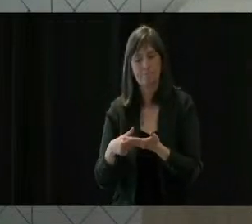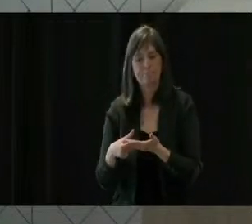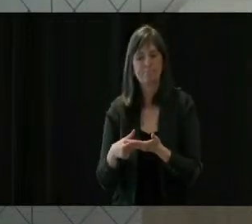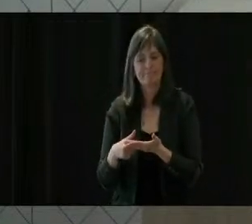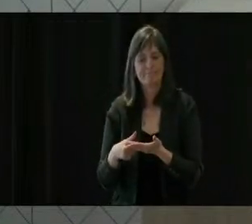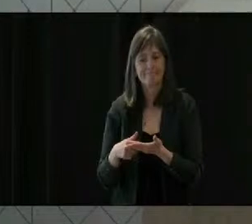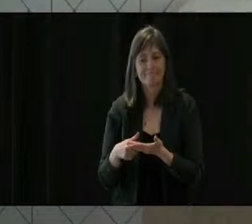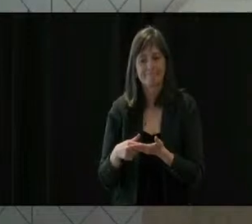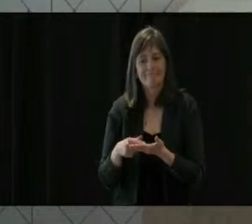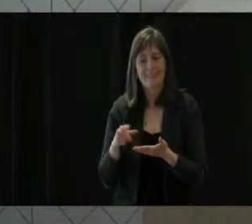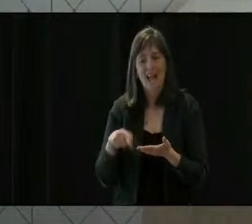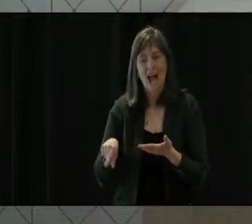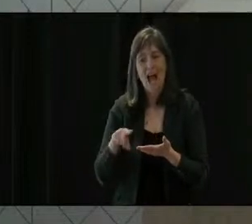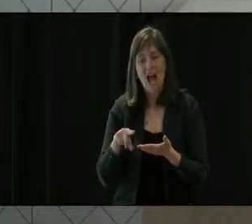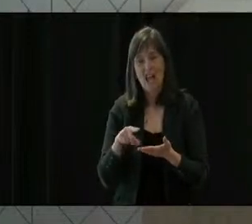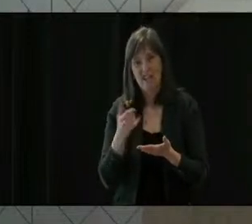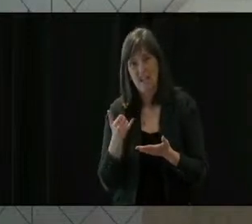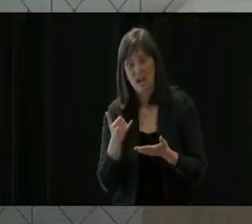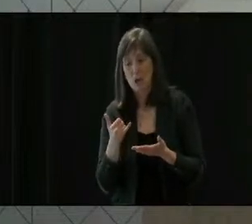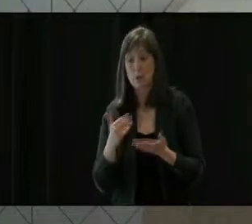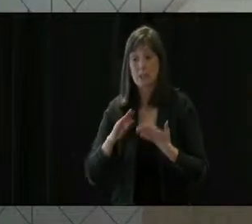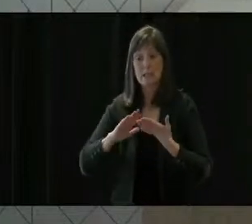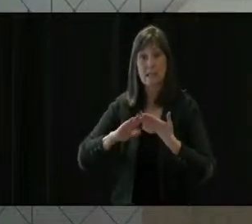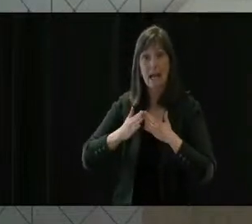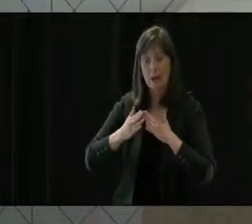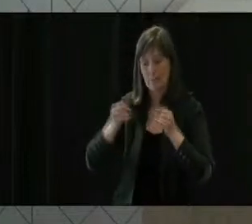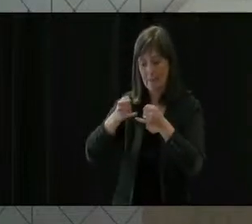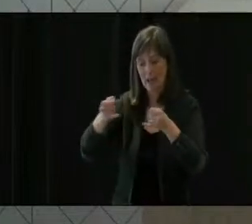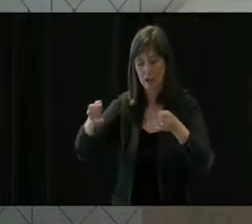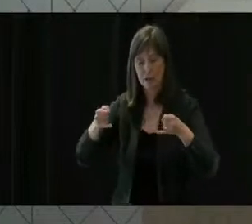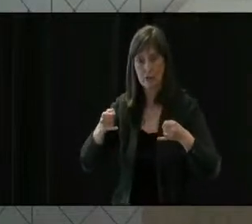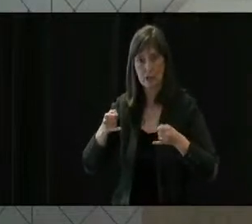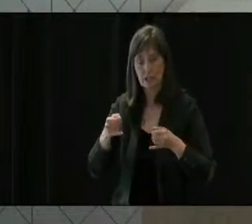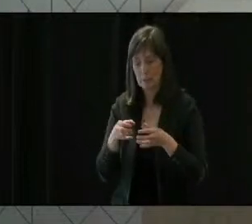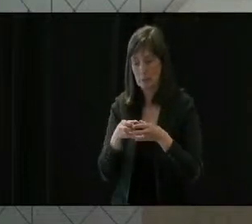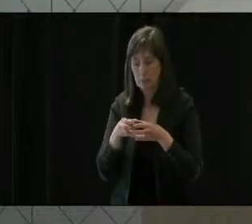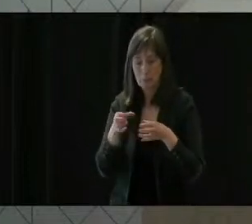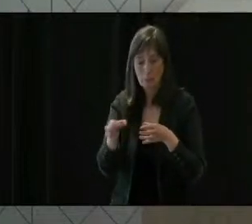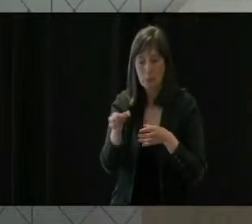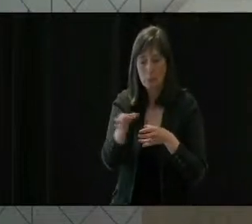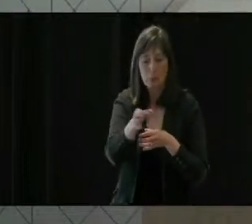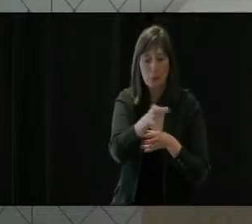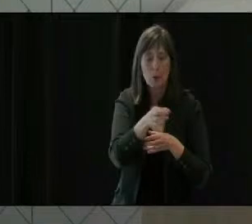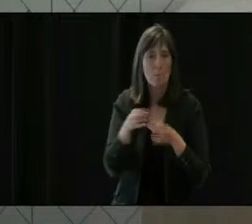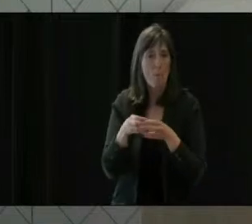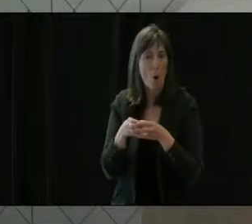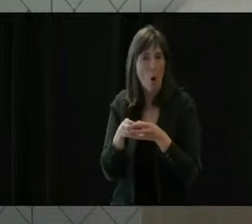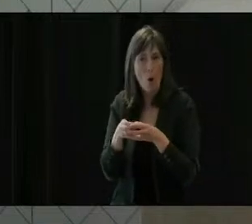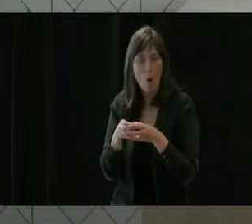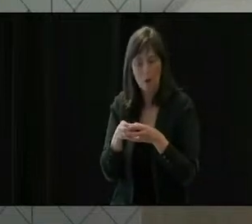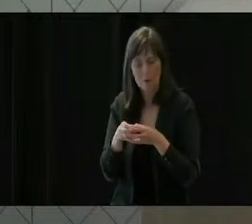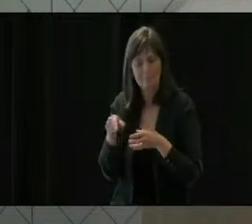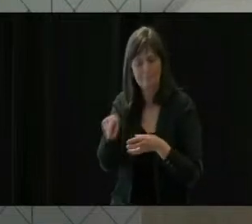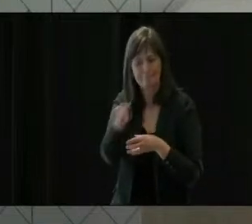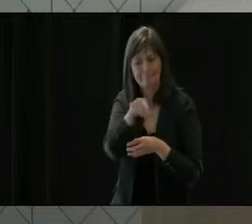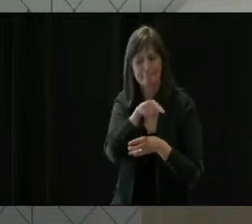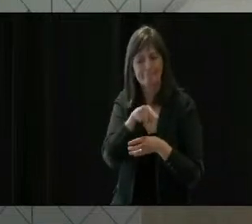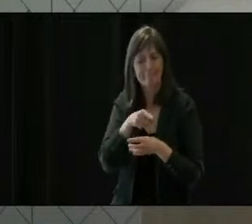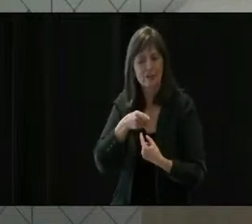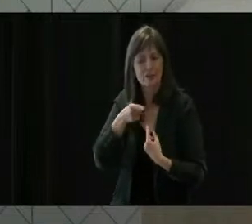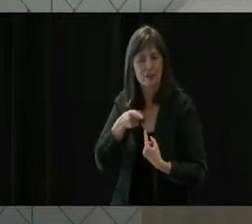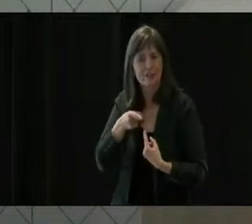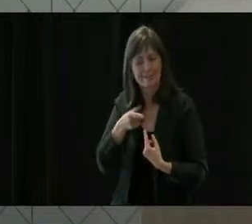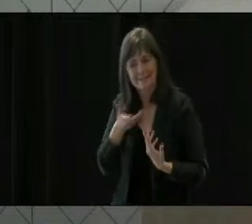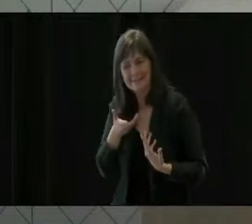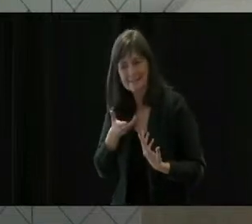question that with the number of municipalities and the very small size of many of them and the difficulties, especially